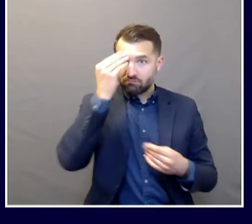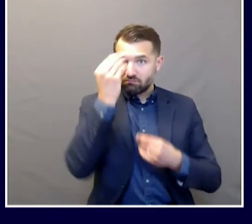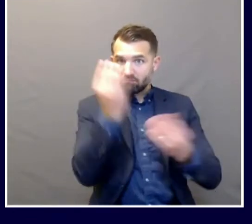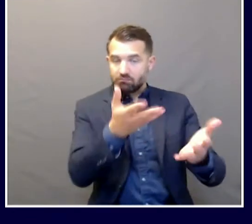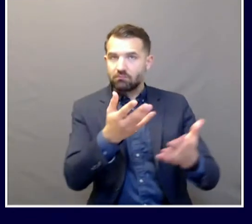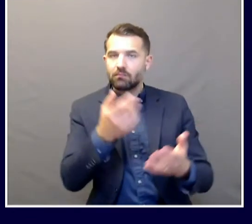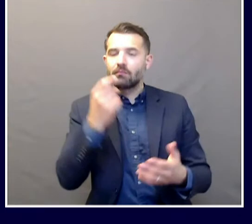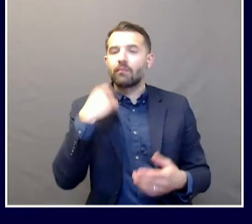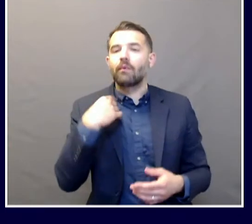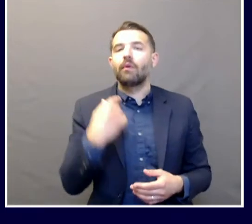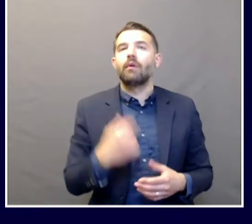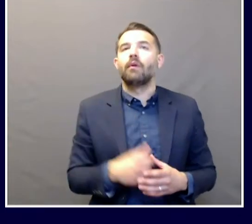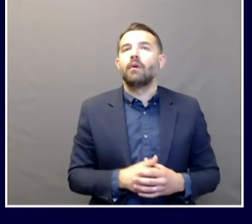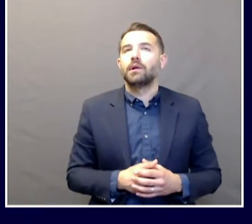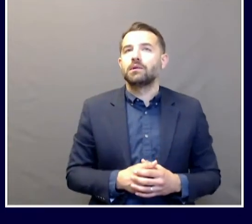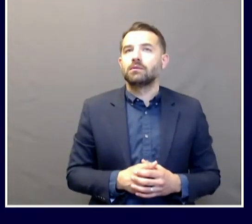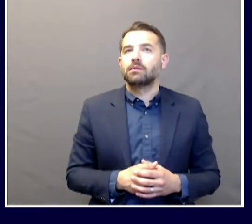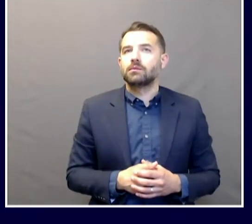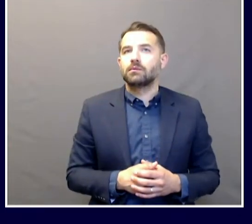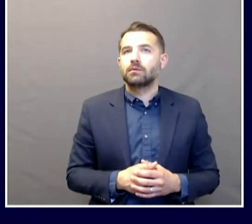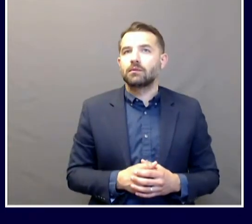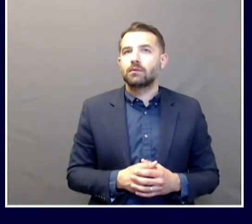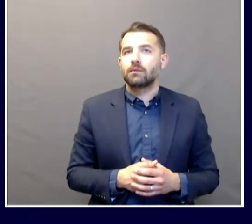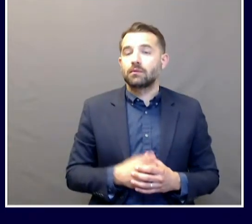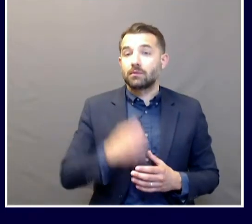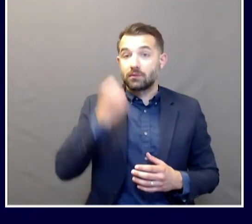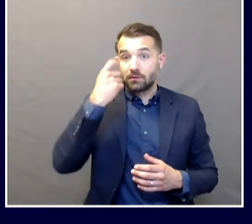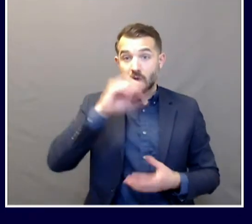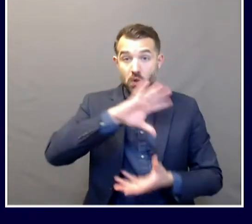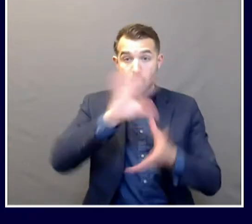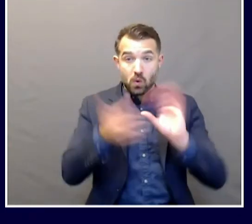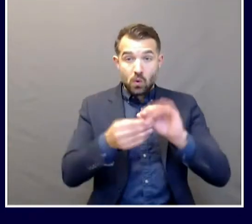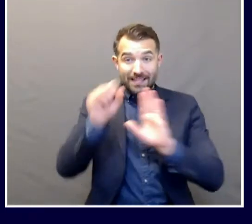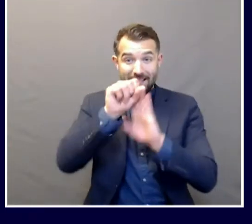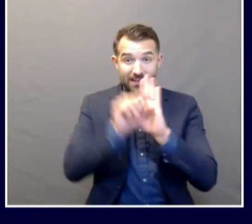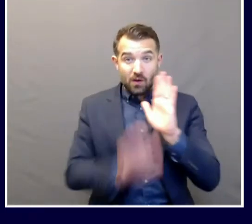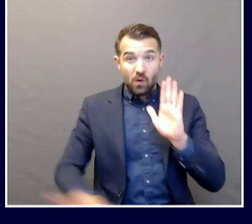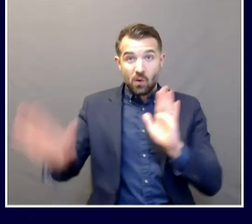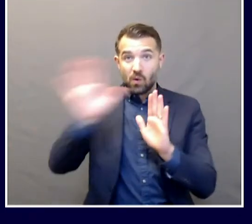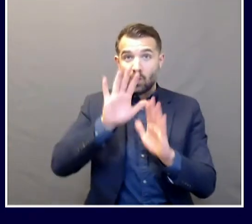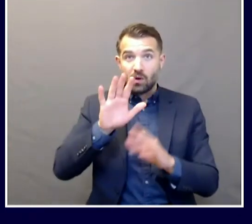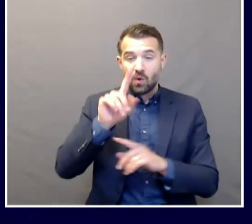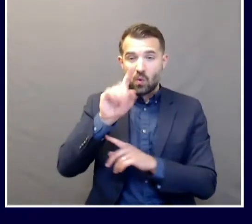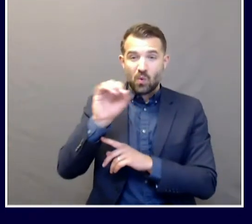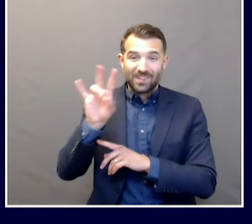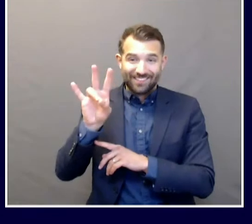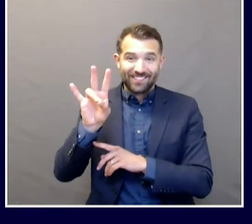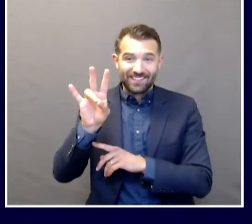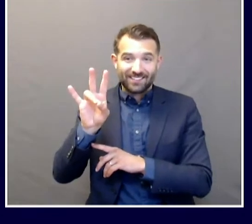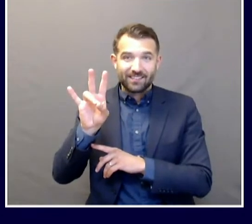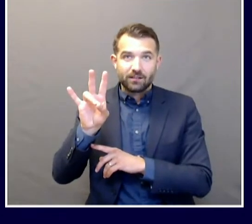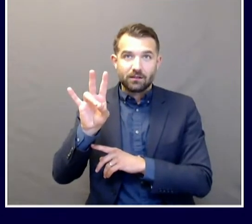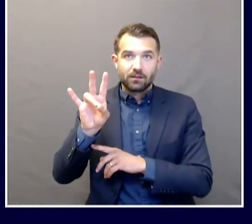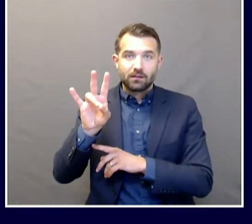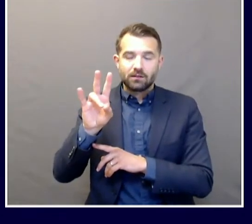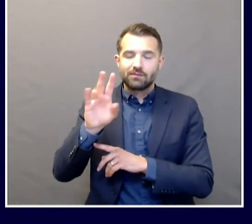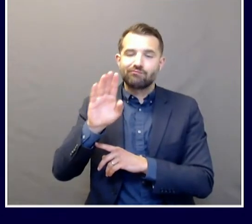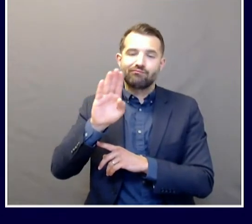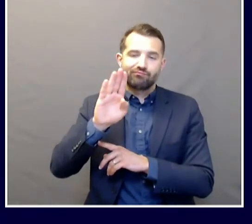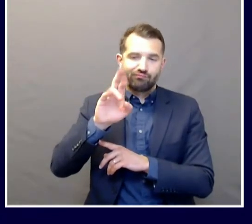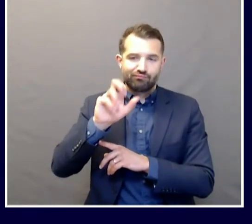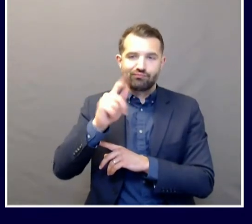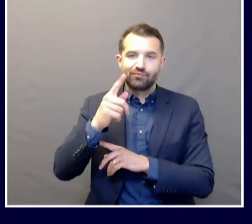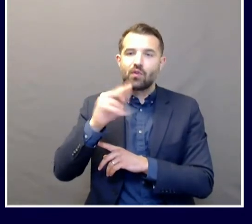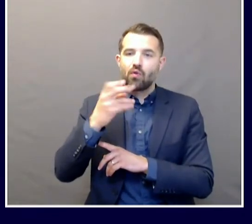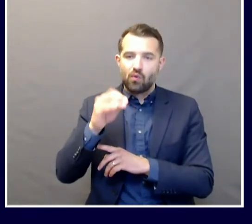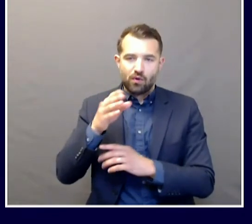cases in Maine so far. Well, it's a large facility, as you're aware, and that's a population of